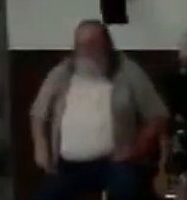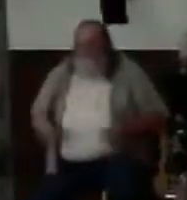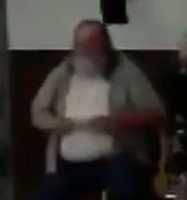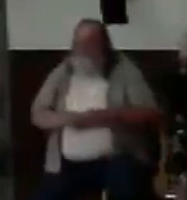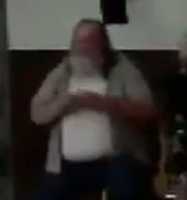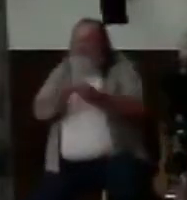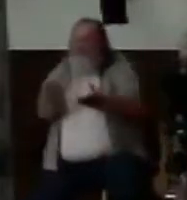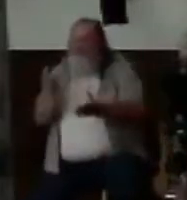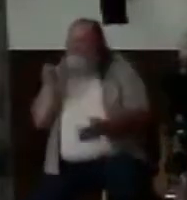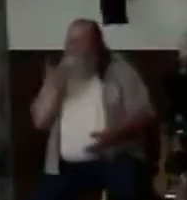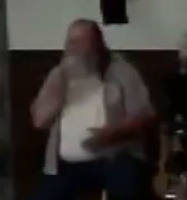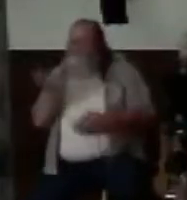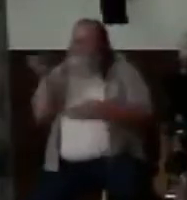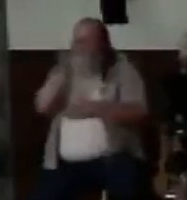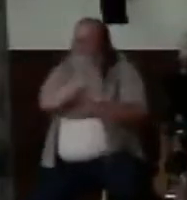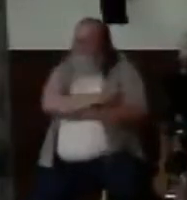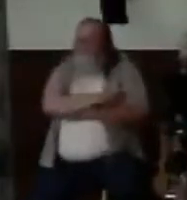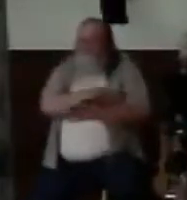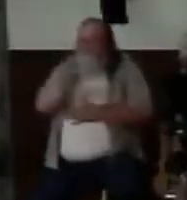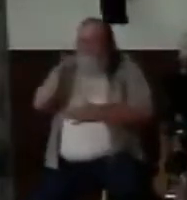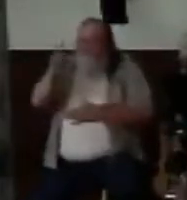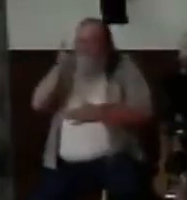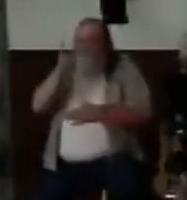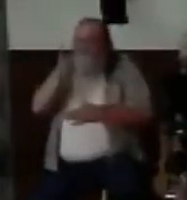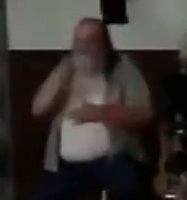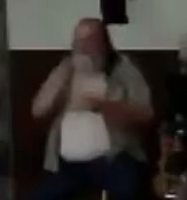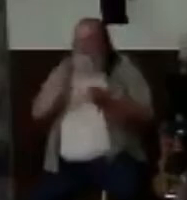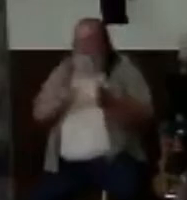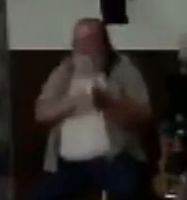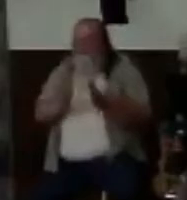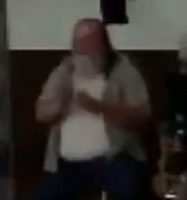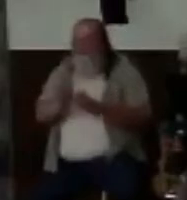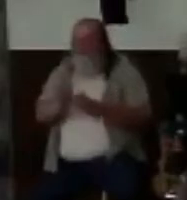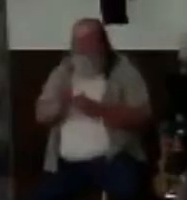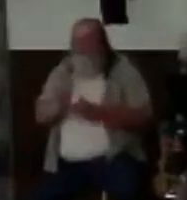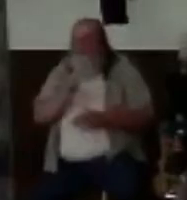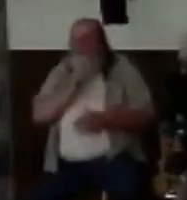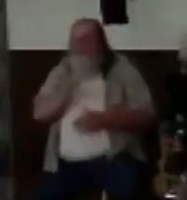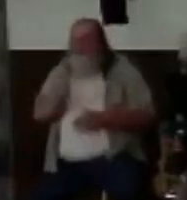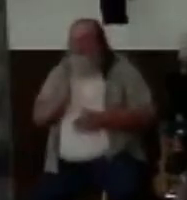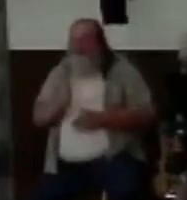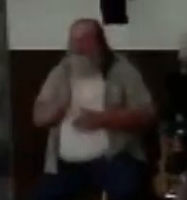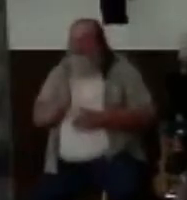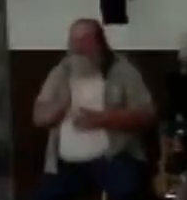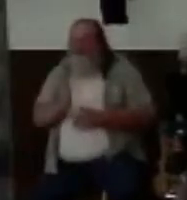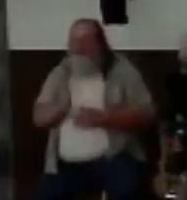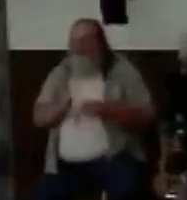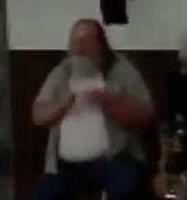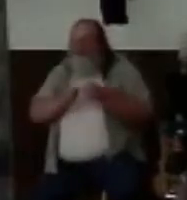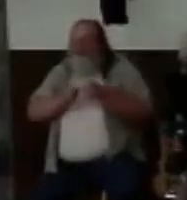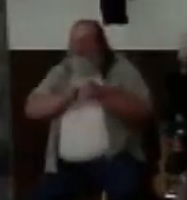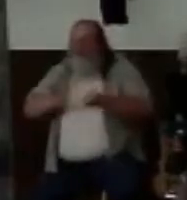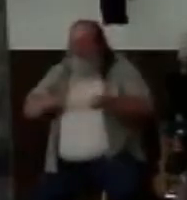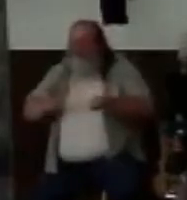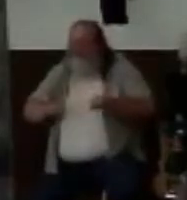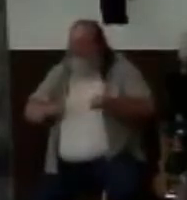Jesus did not come to break tradition. Jesus came to break religion.